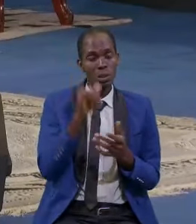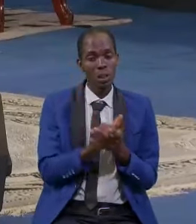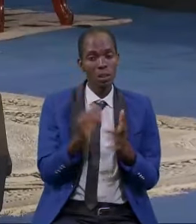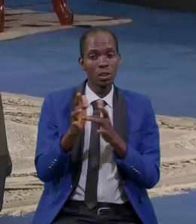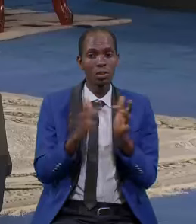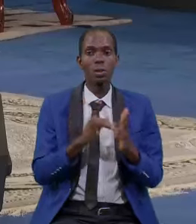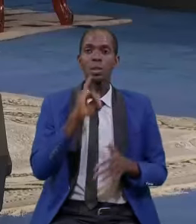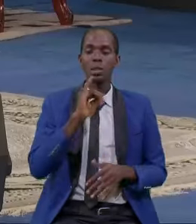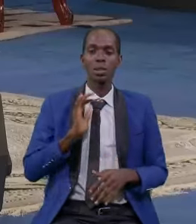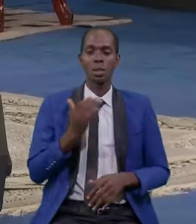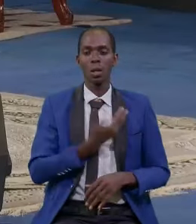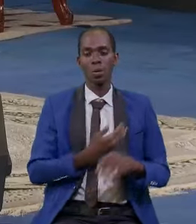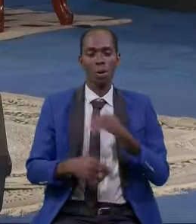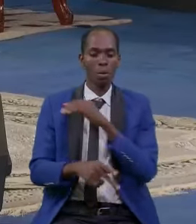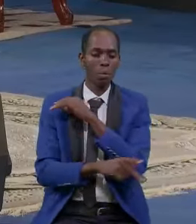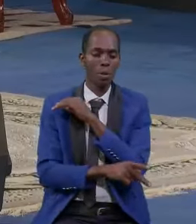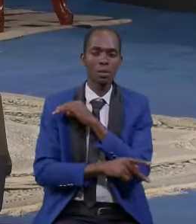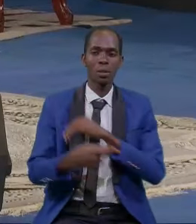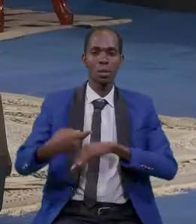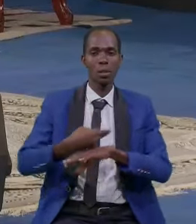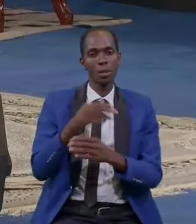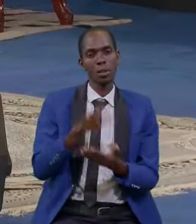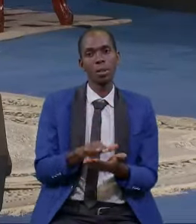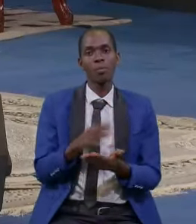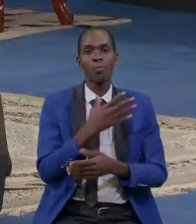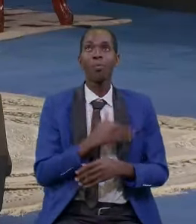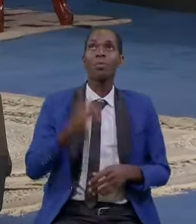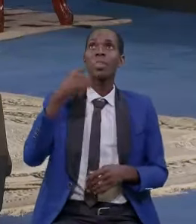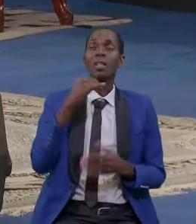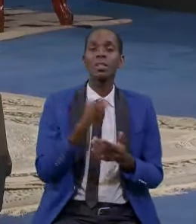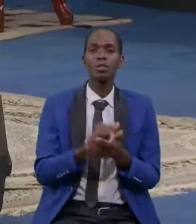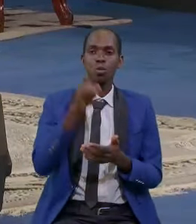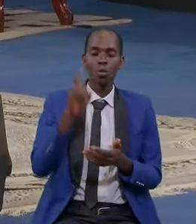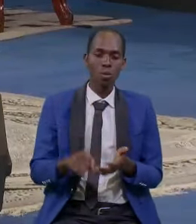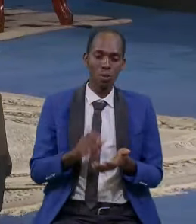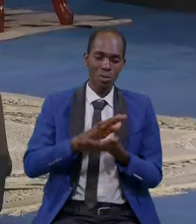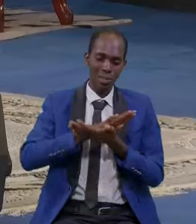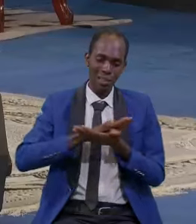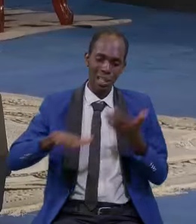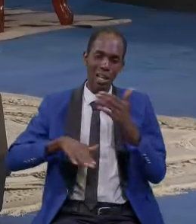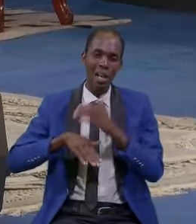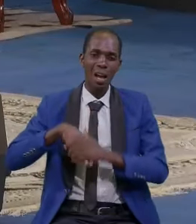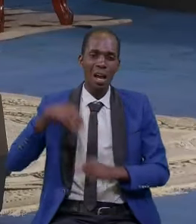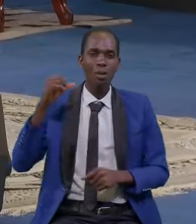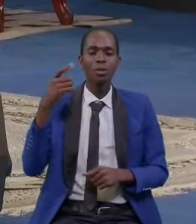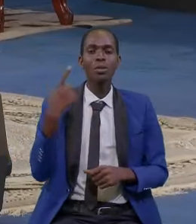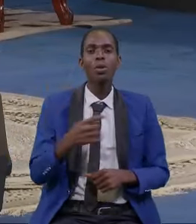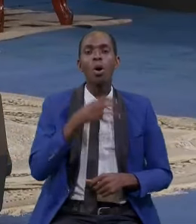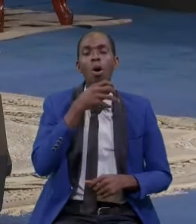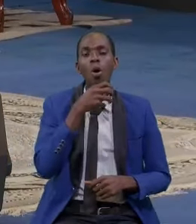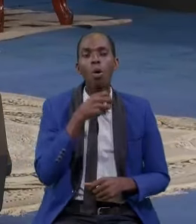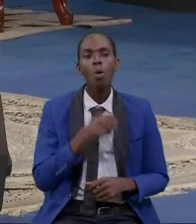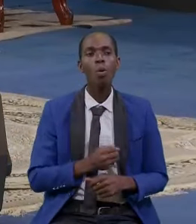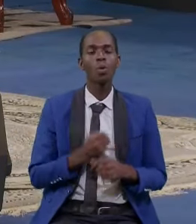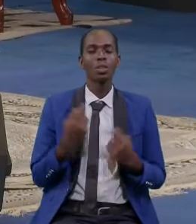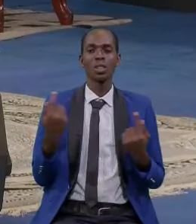it says you purge out therefore the old leaven, that ye may be